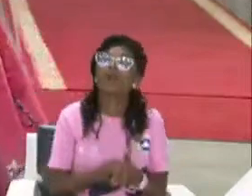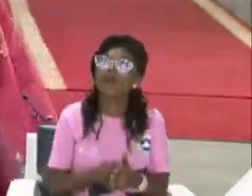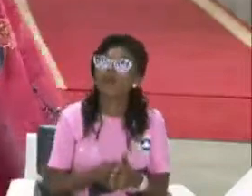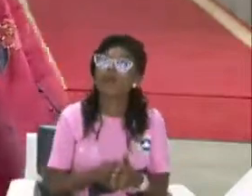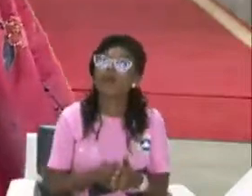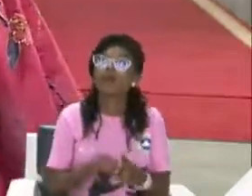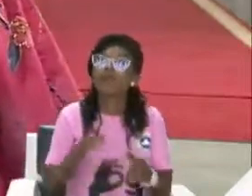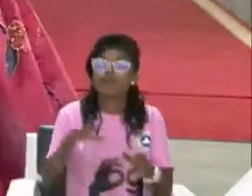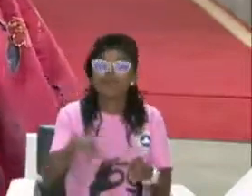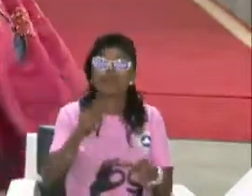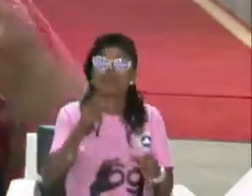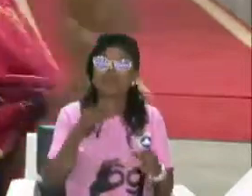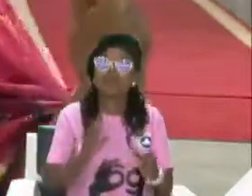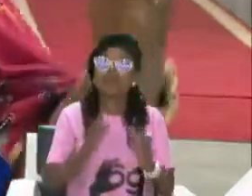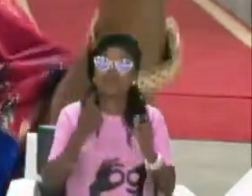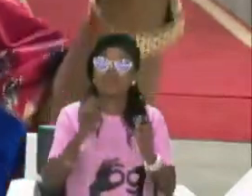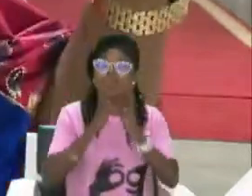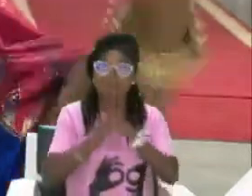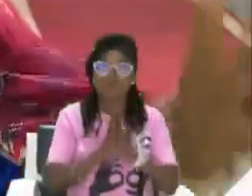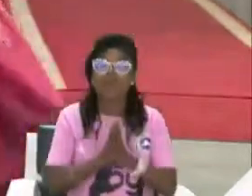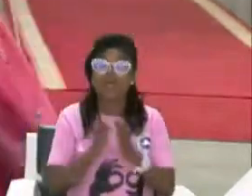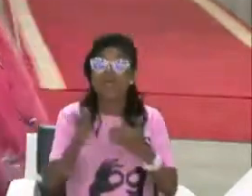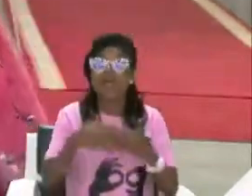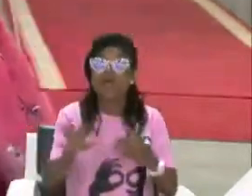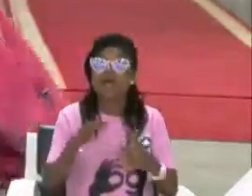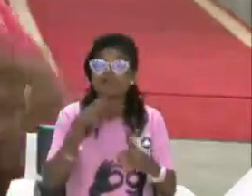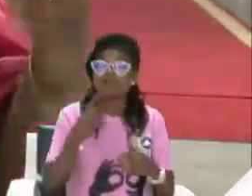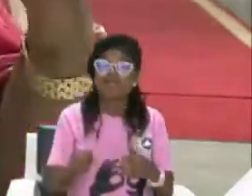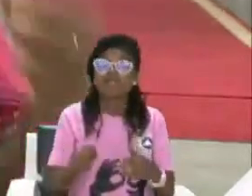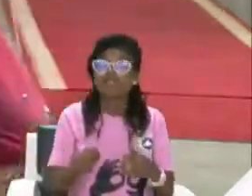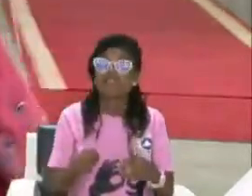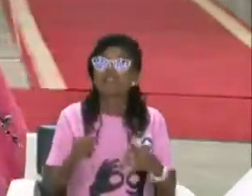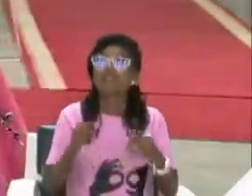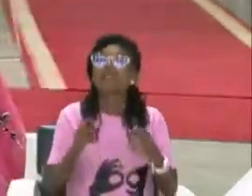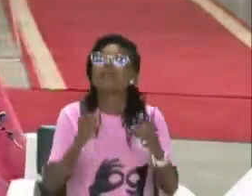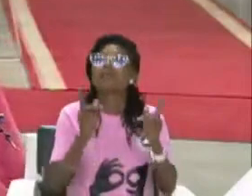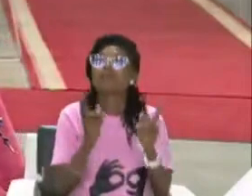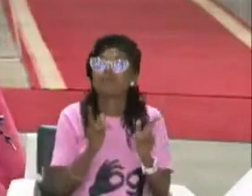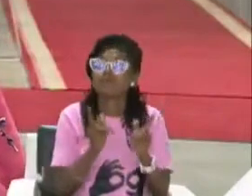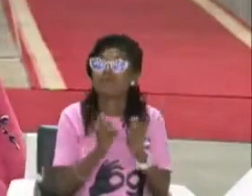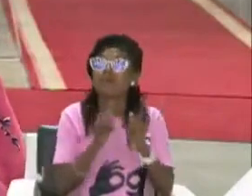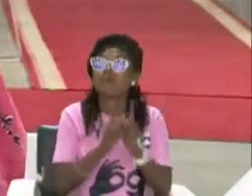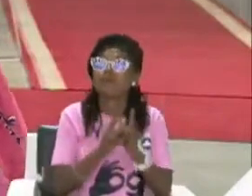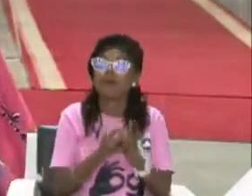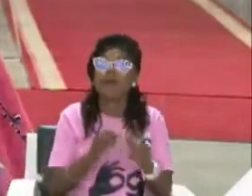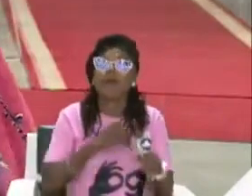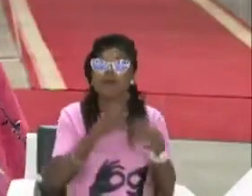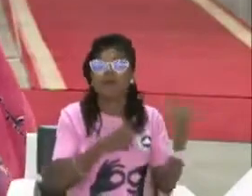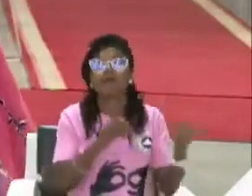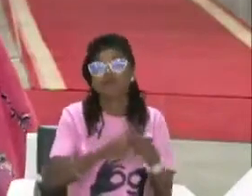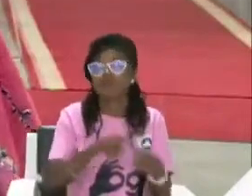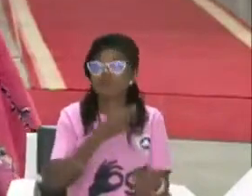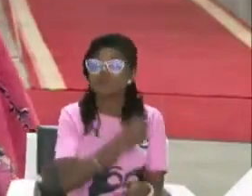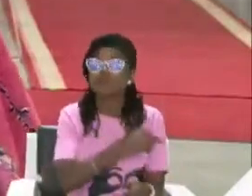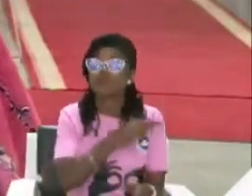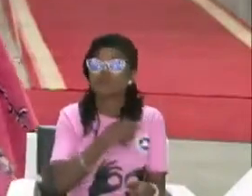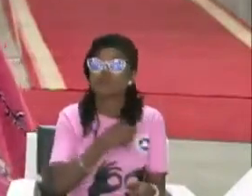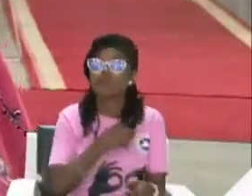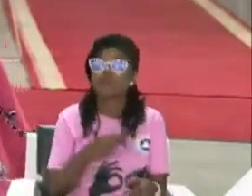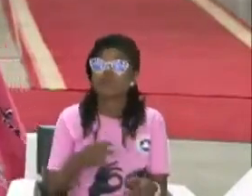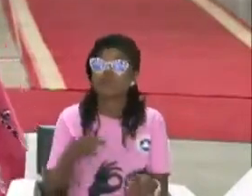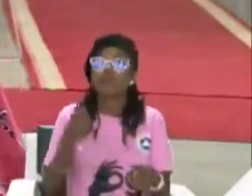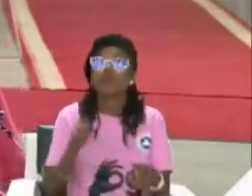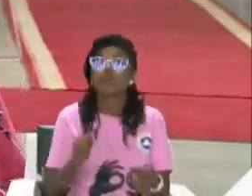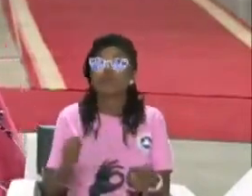I took in the prayer. So after the convention, we went to the hospital with my husband when we had the money. So the